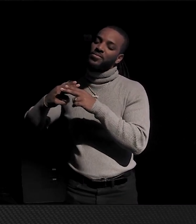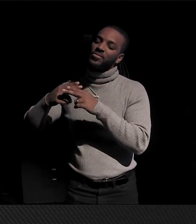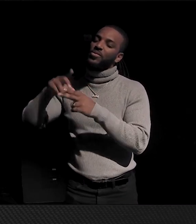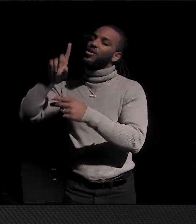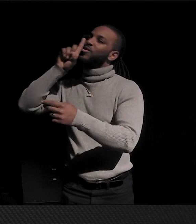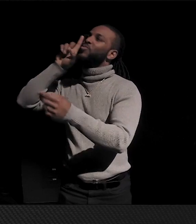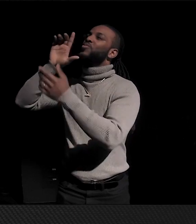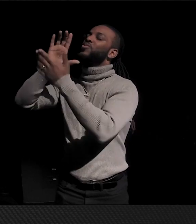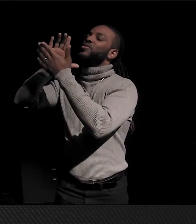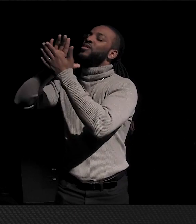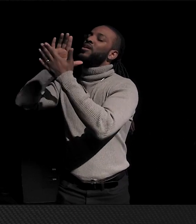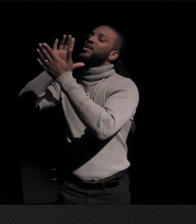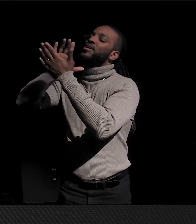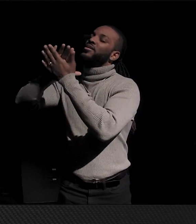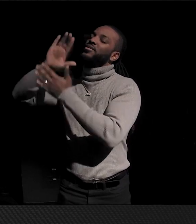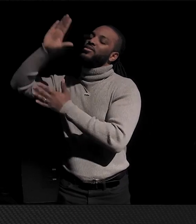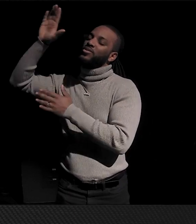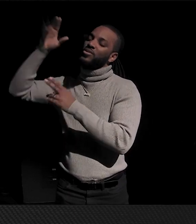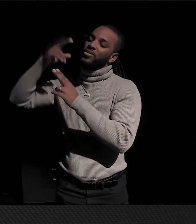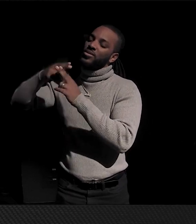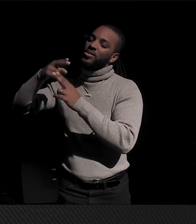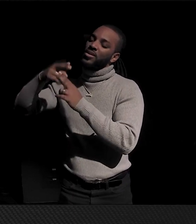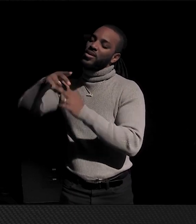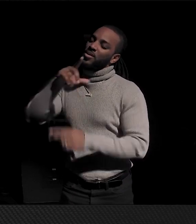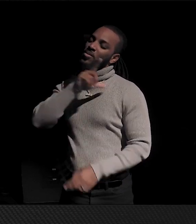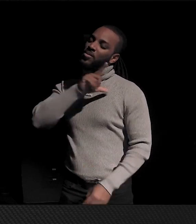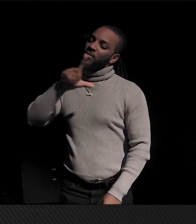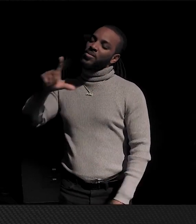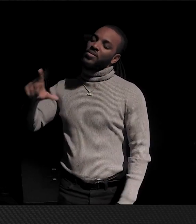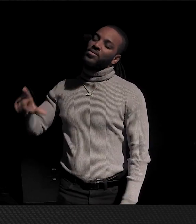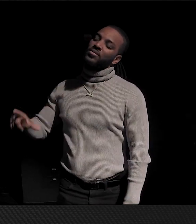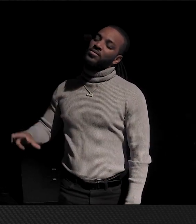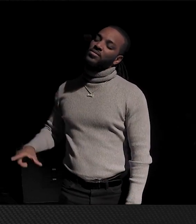We praise your name, Lord.